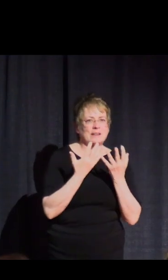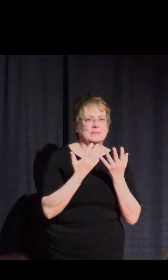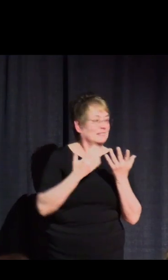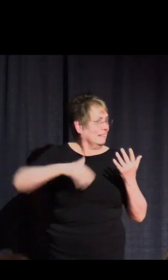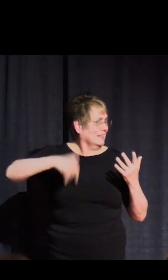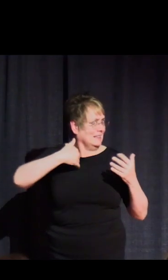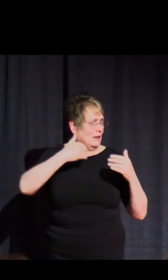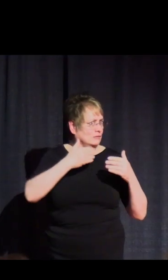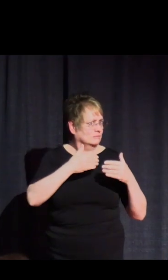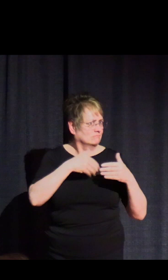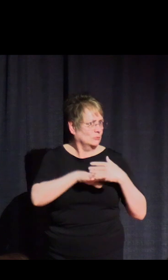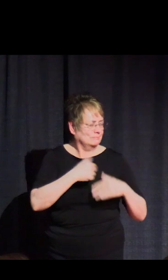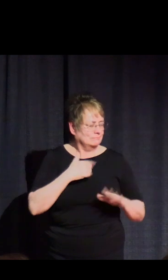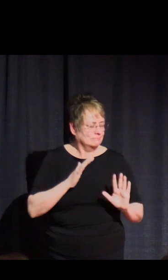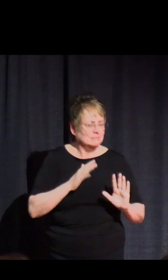be.